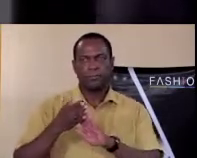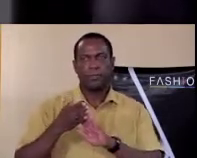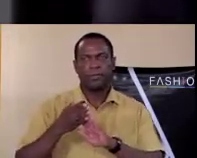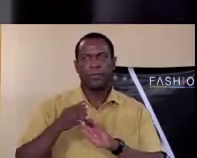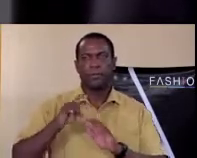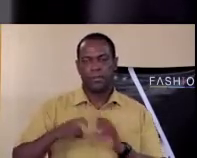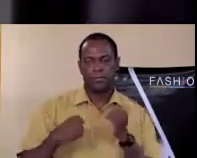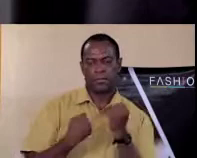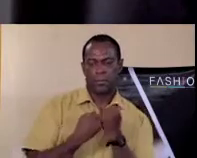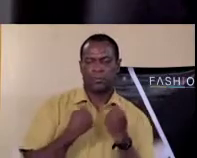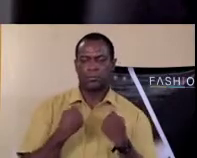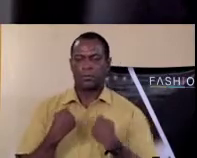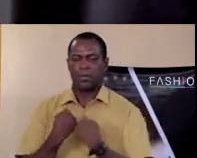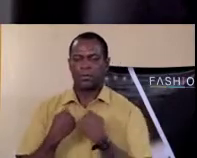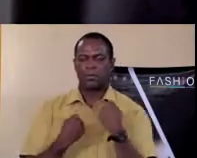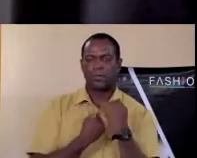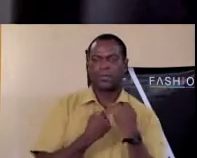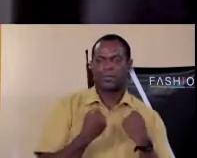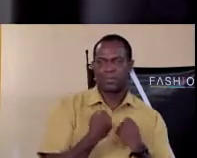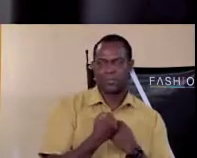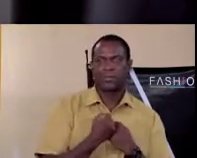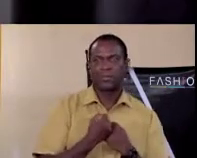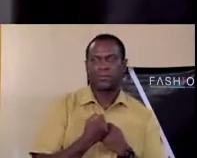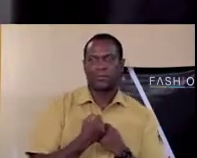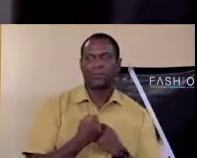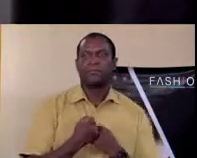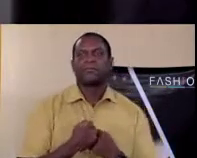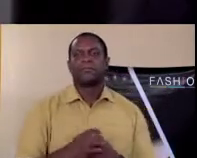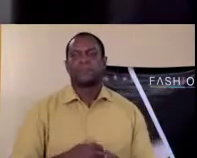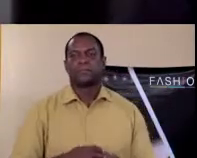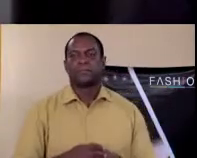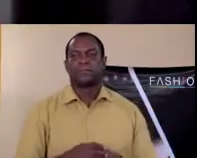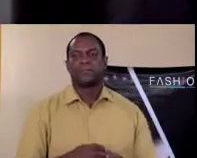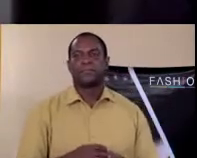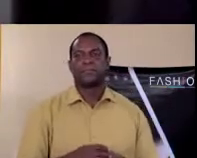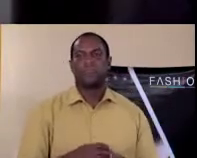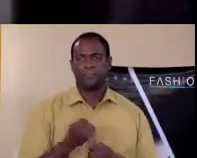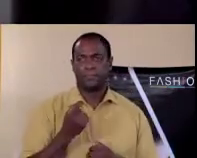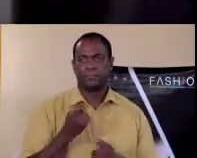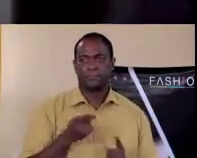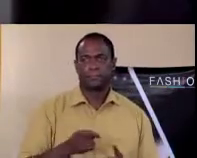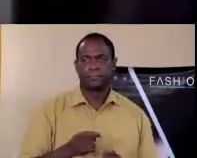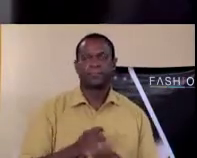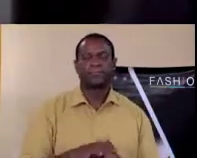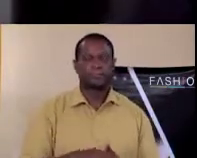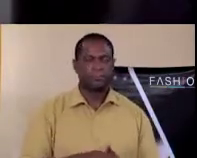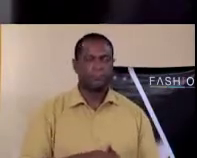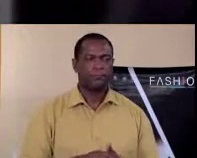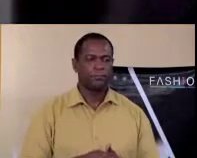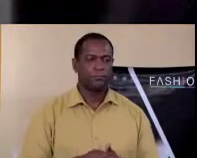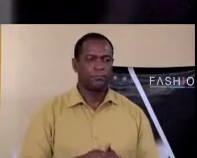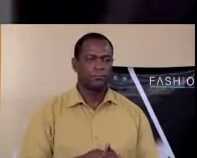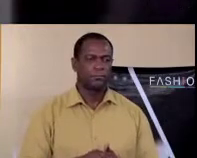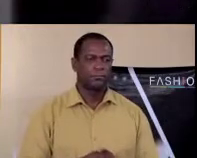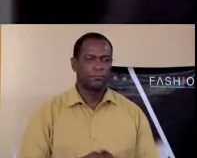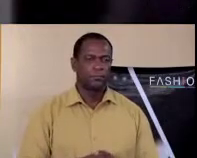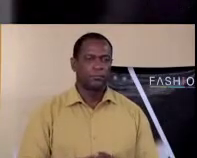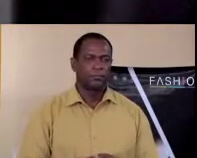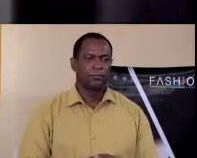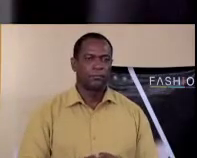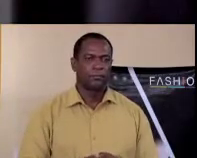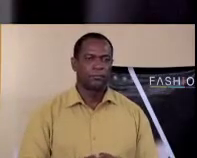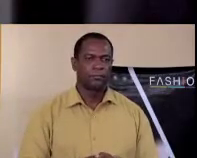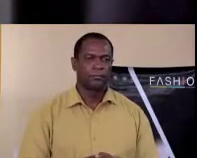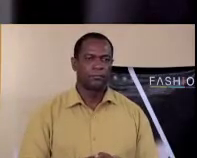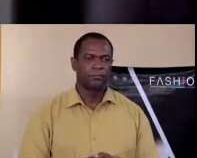intertwined. And that's how the confidence is built. And the passion is allowed to move into areas where it becomes